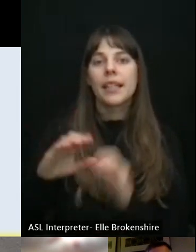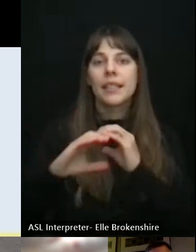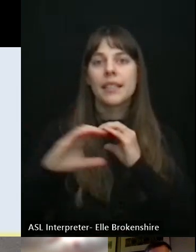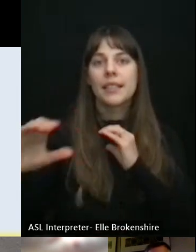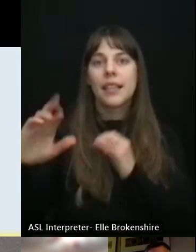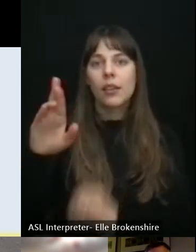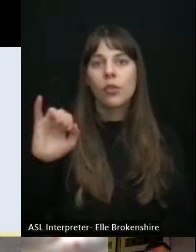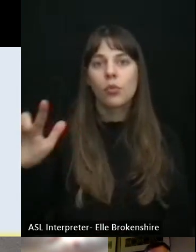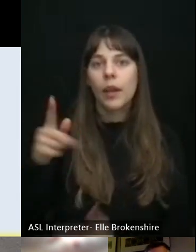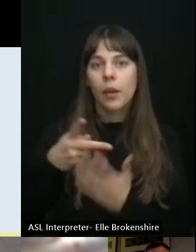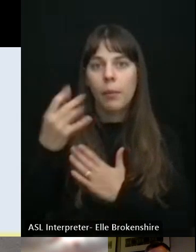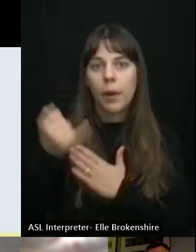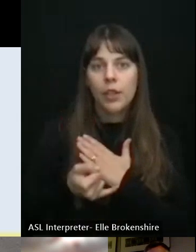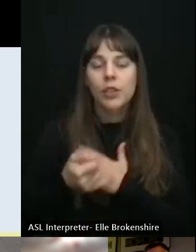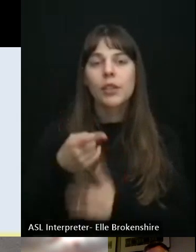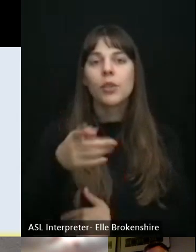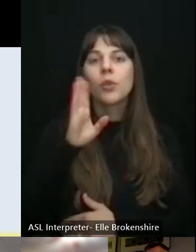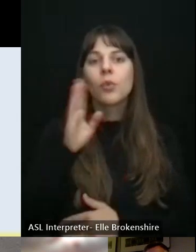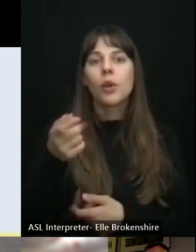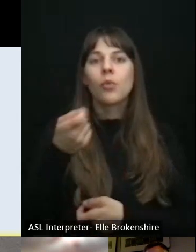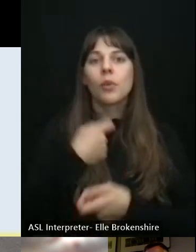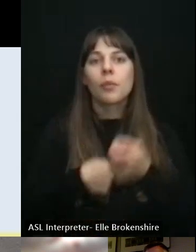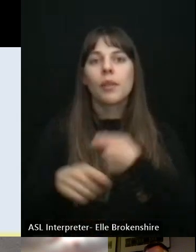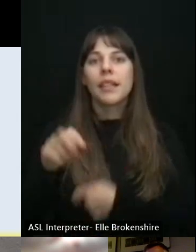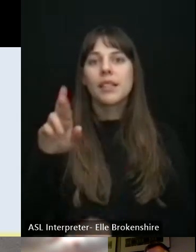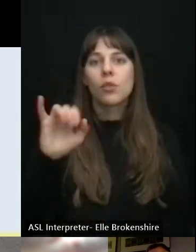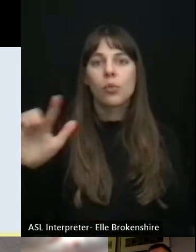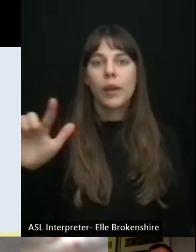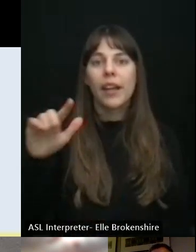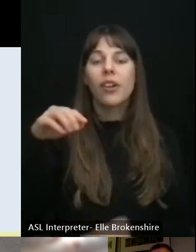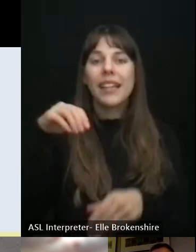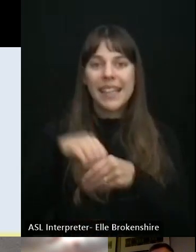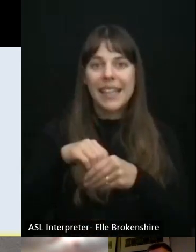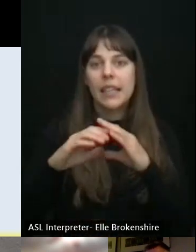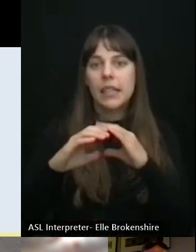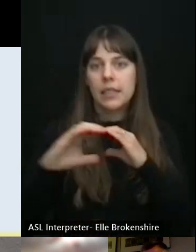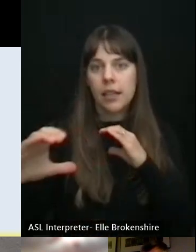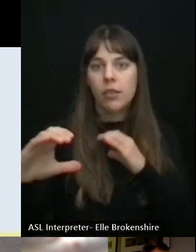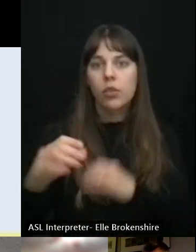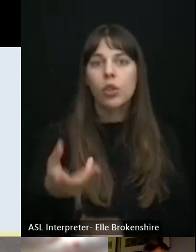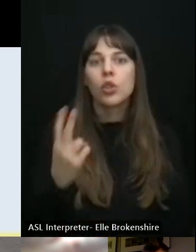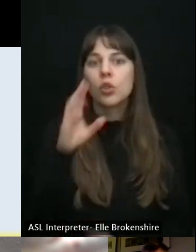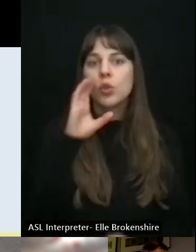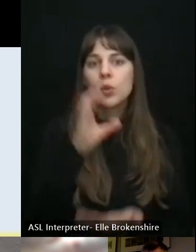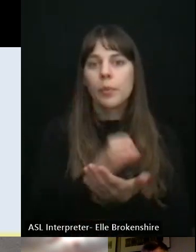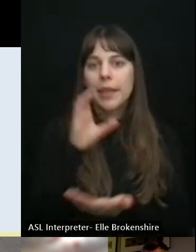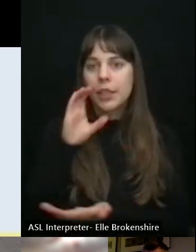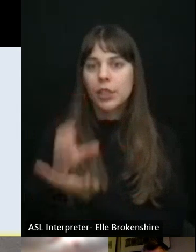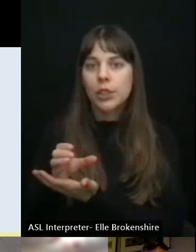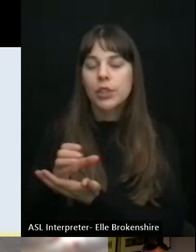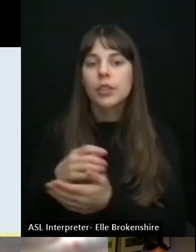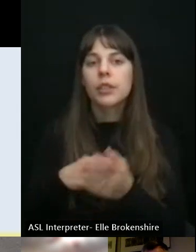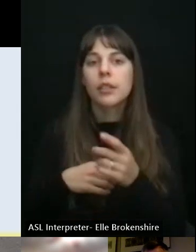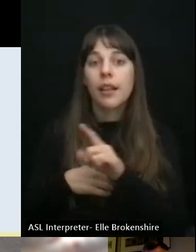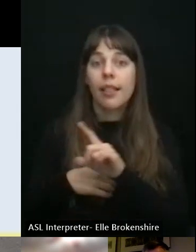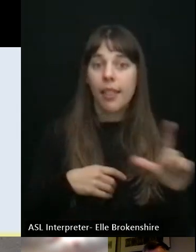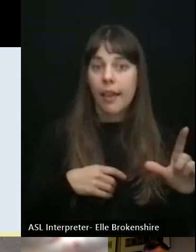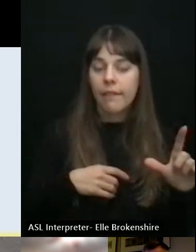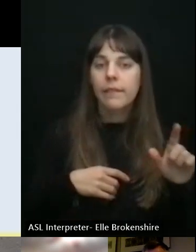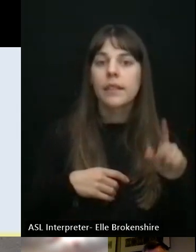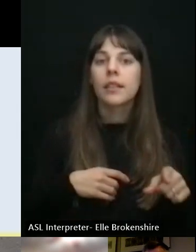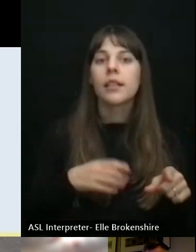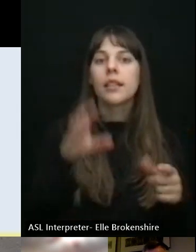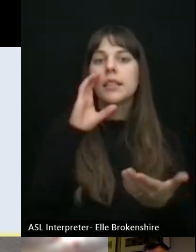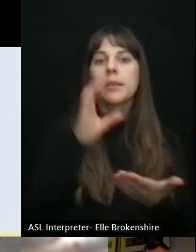this project will be replacing the rail that's in the tunnel. The two pictures there are the picture on the left-hand side is a picture